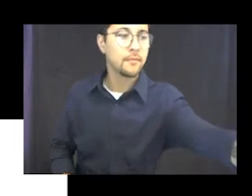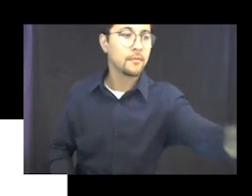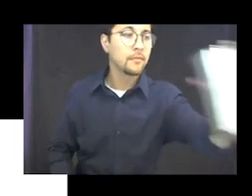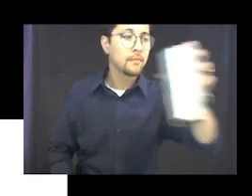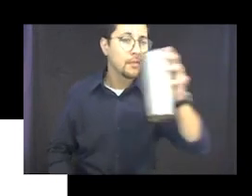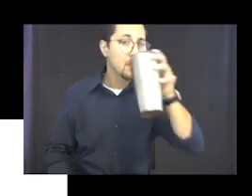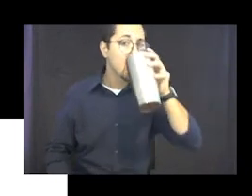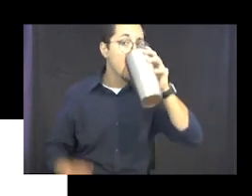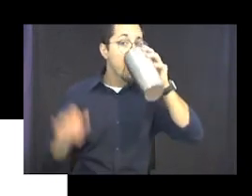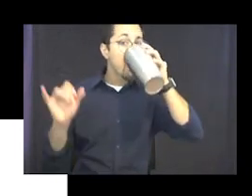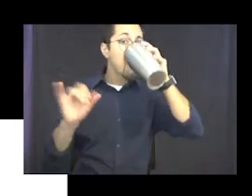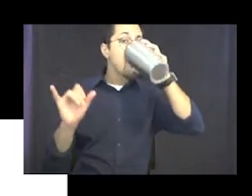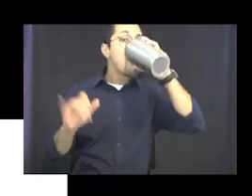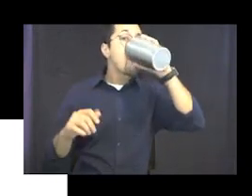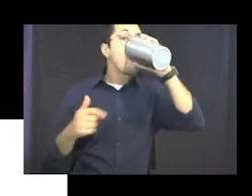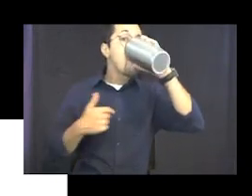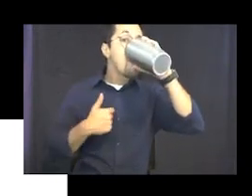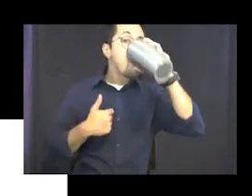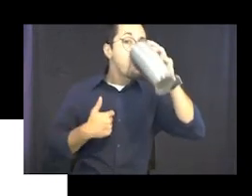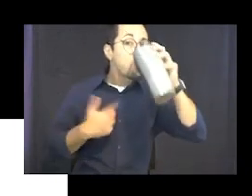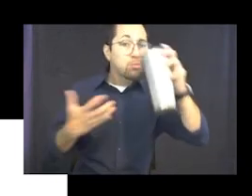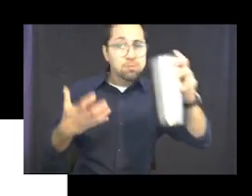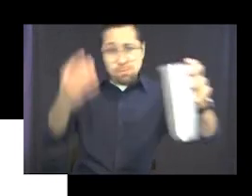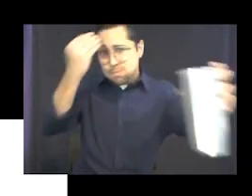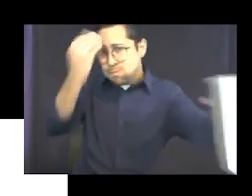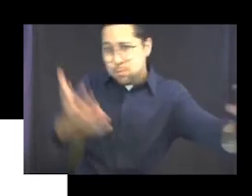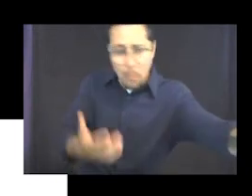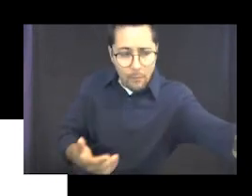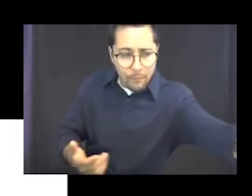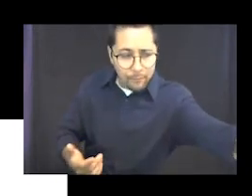In addition, I would want to say that